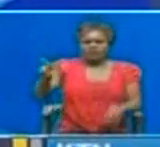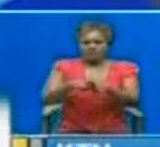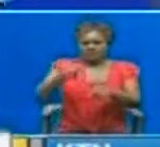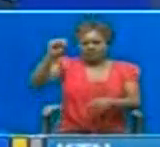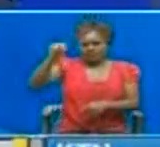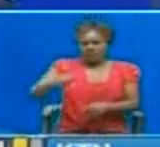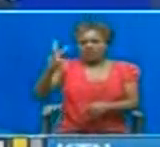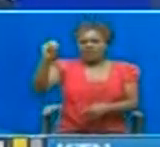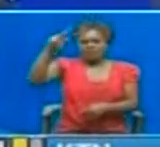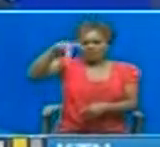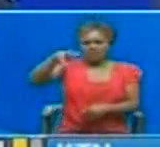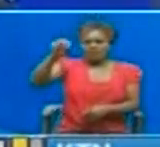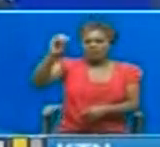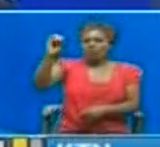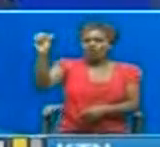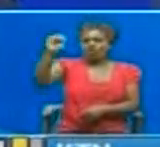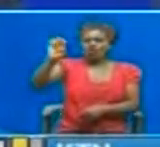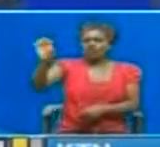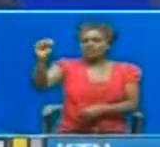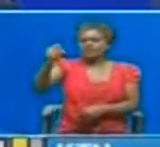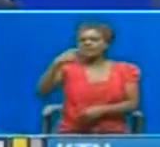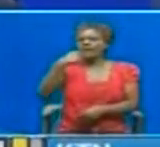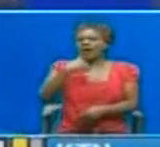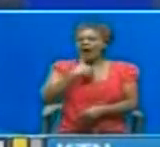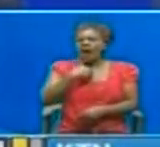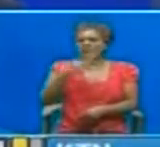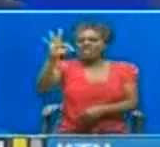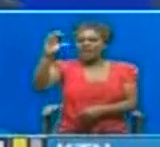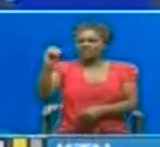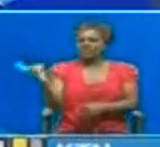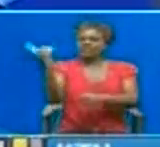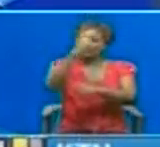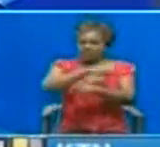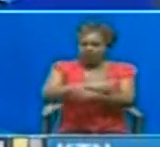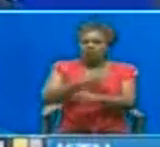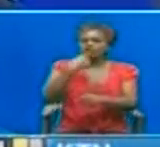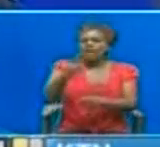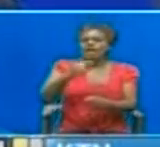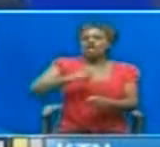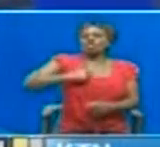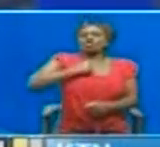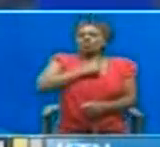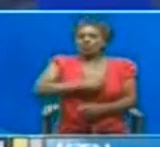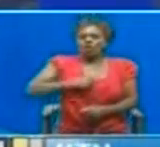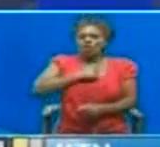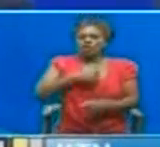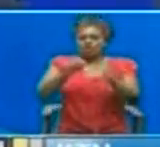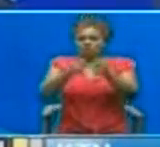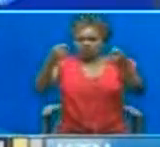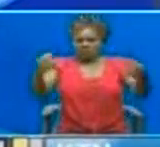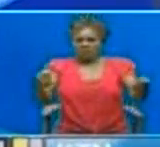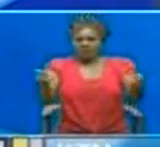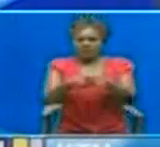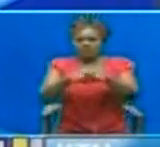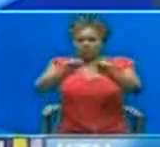South Member of Parliament Moses Kuria has now 30 days to apologize in all the national dailies, televisions, public barazas, and in his